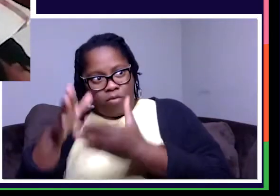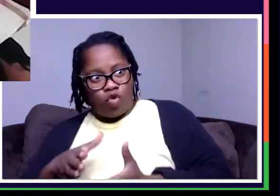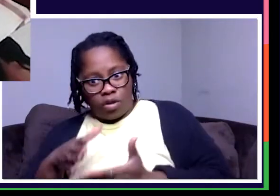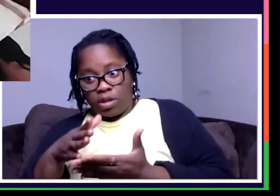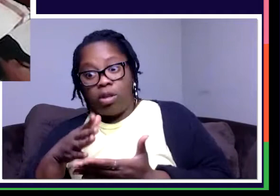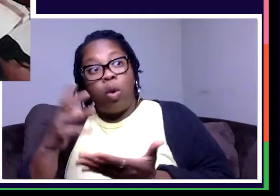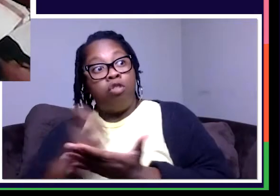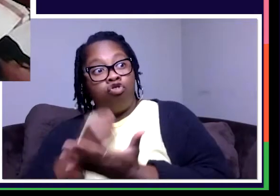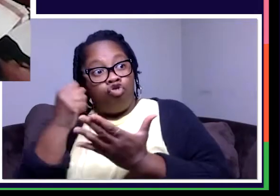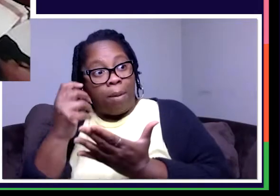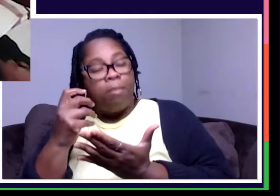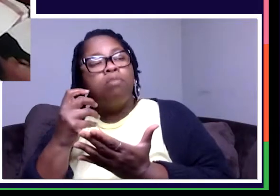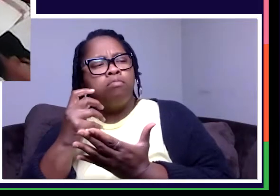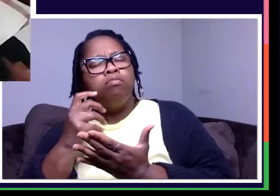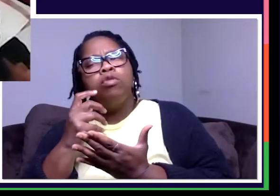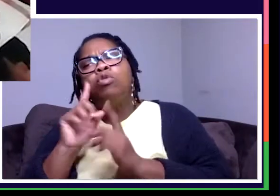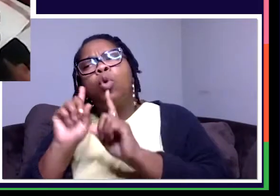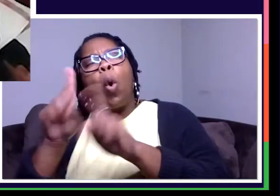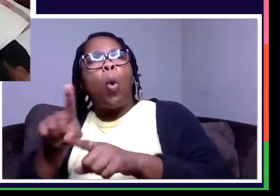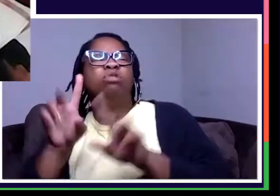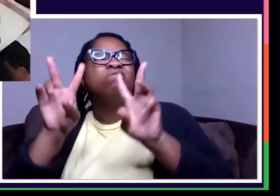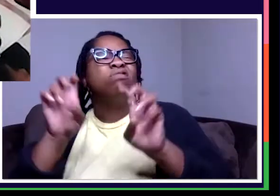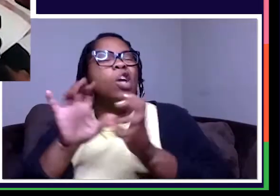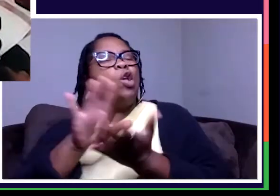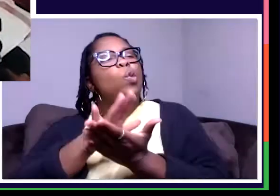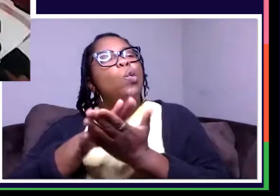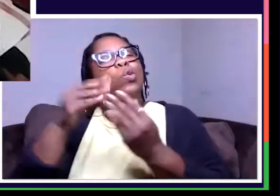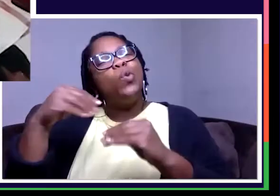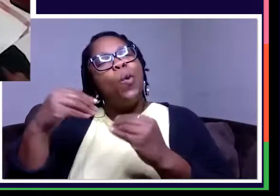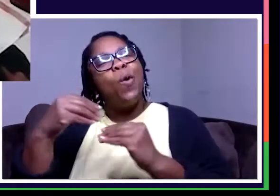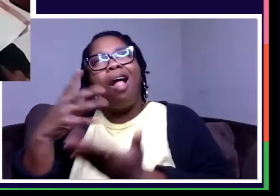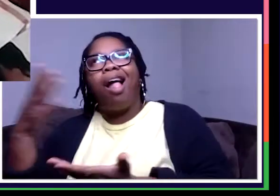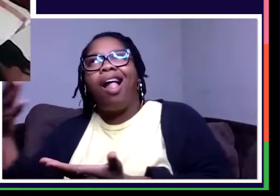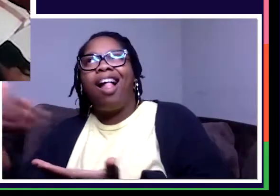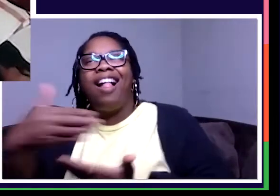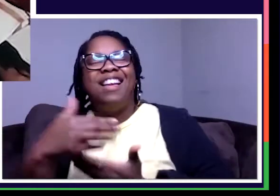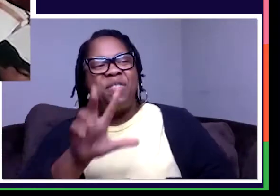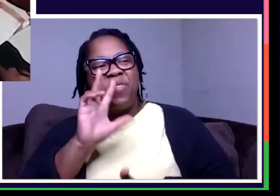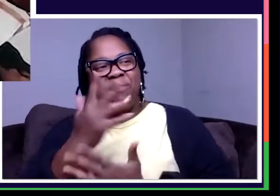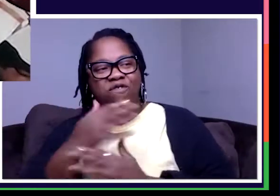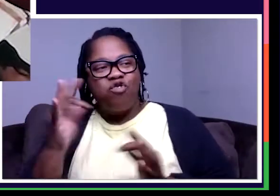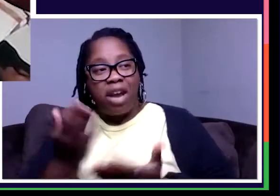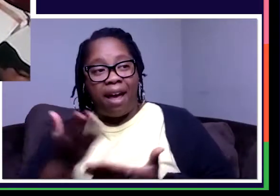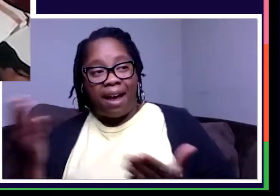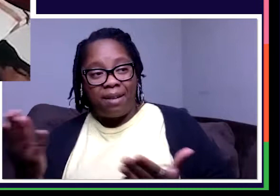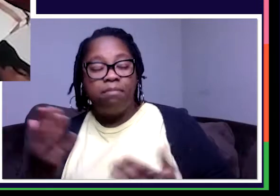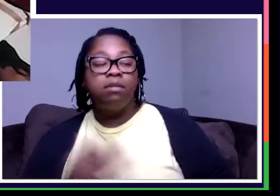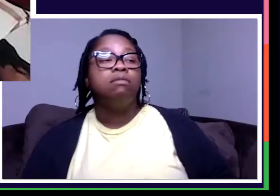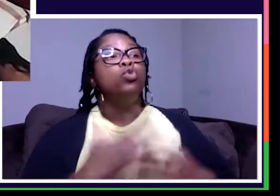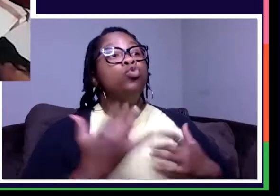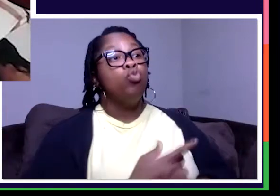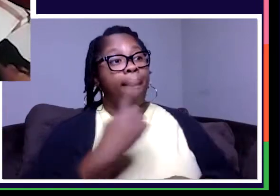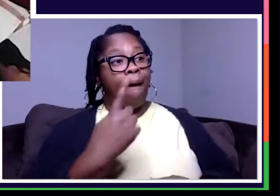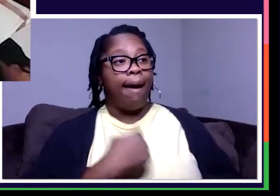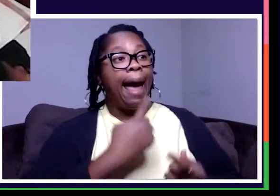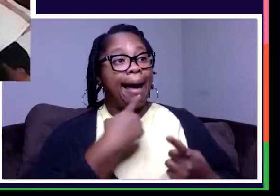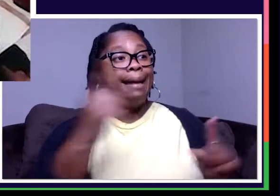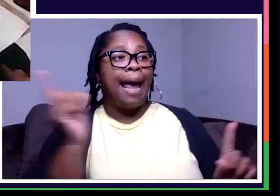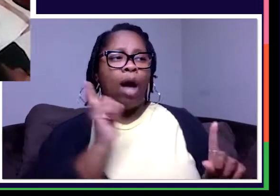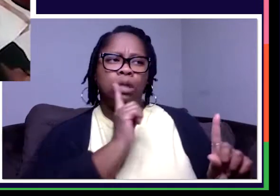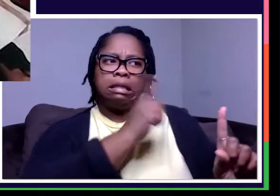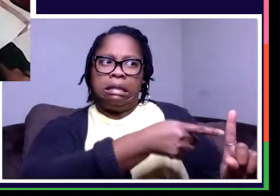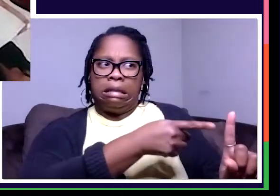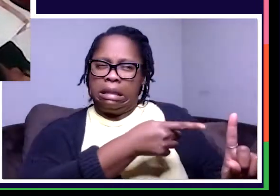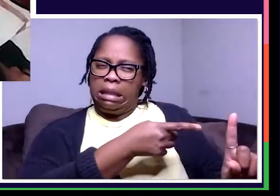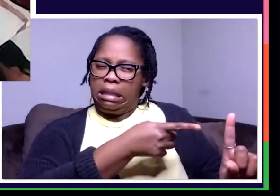they are the champ, they earn a trip to the school store for 3 free items. Today,